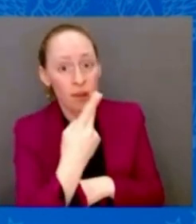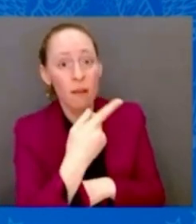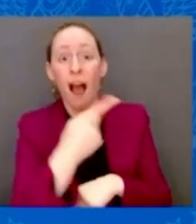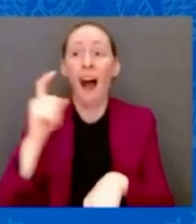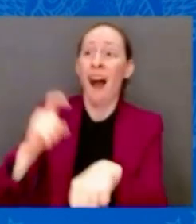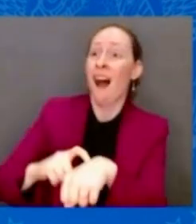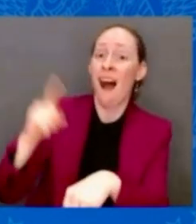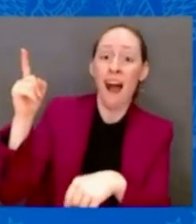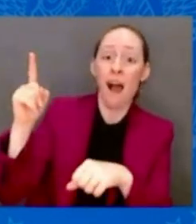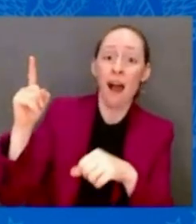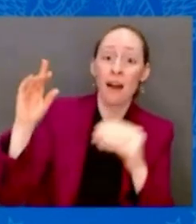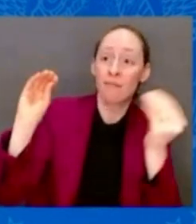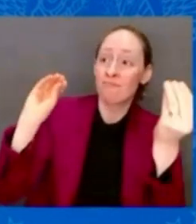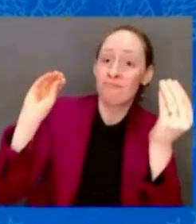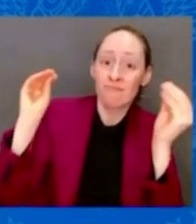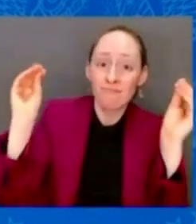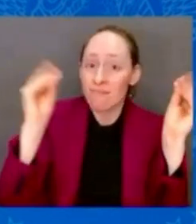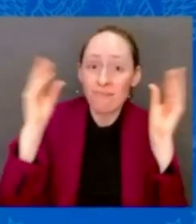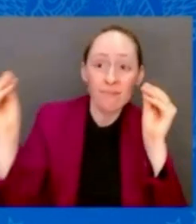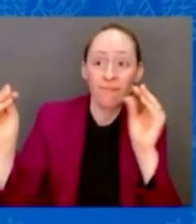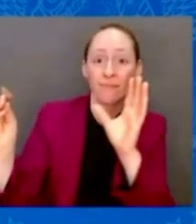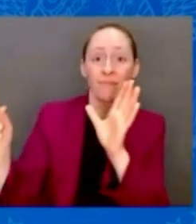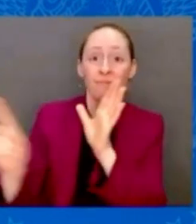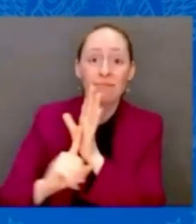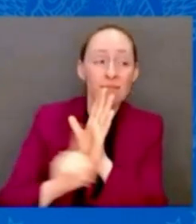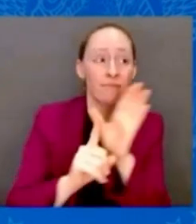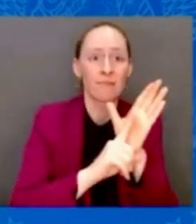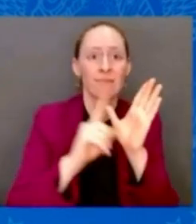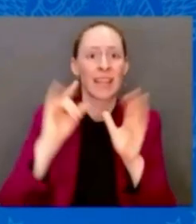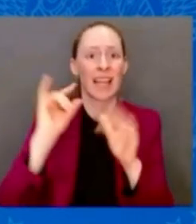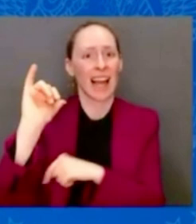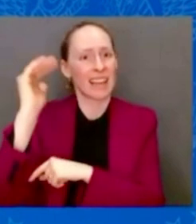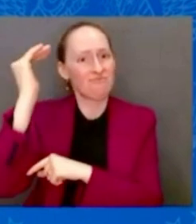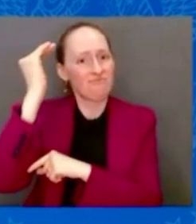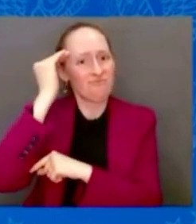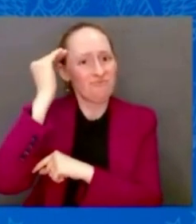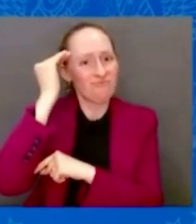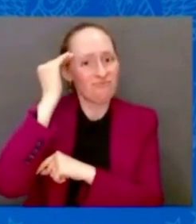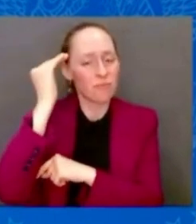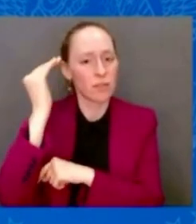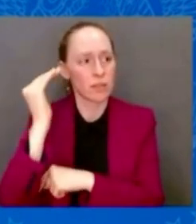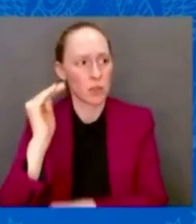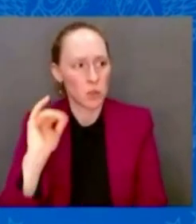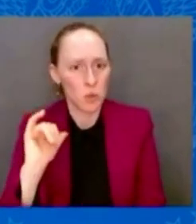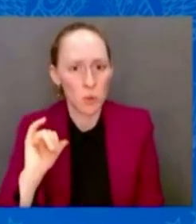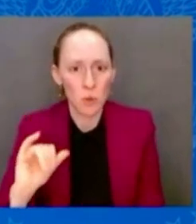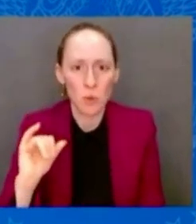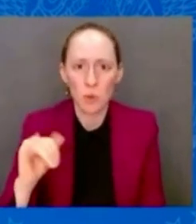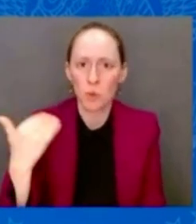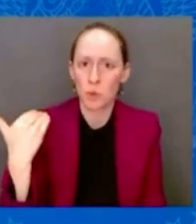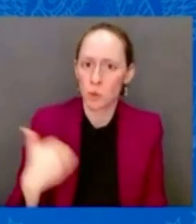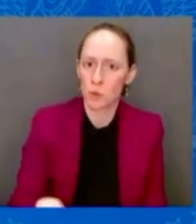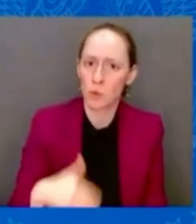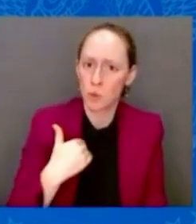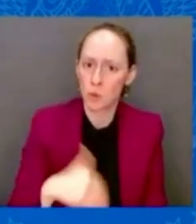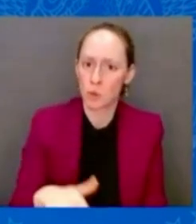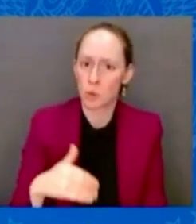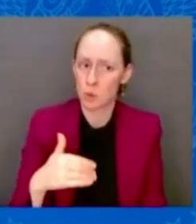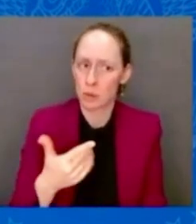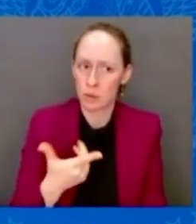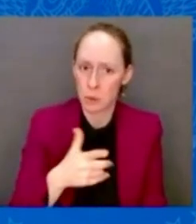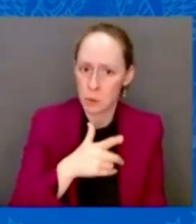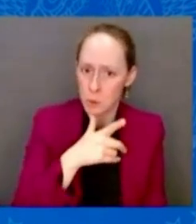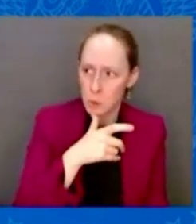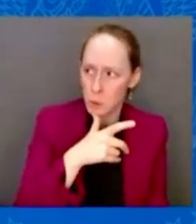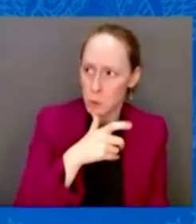who in fact is in trouble, but are you going to be coming home? Are you going to be coming home? Every